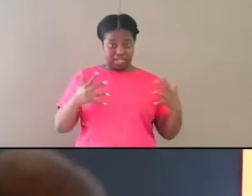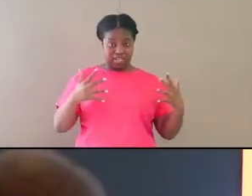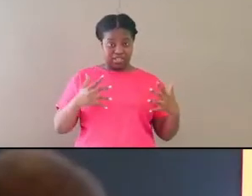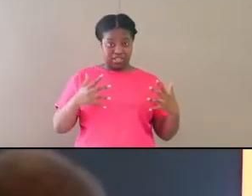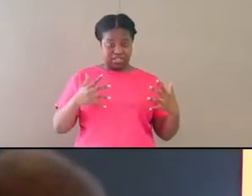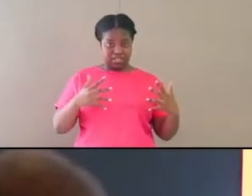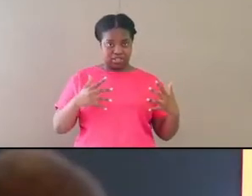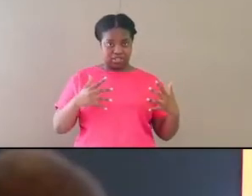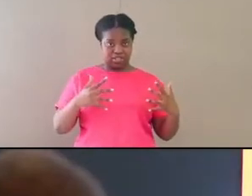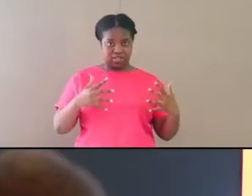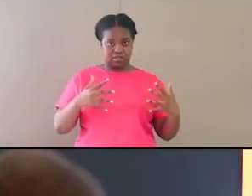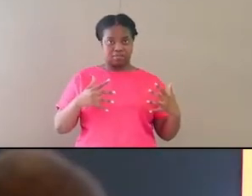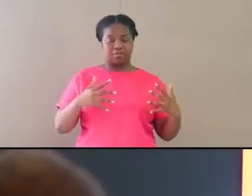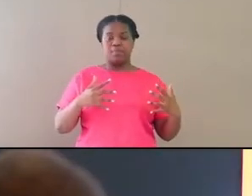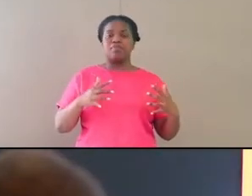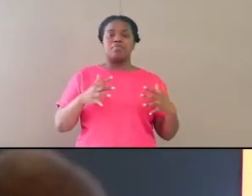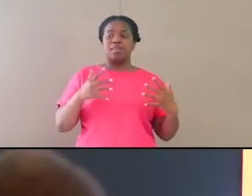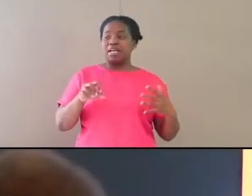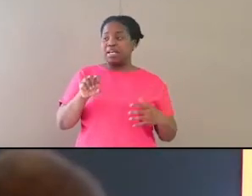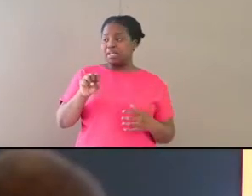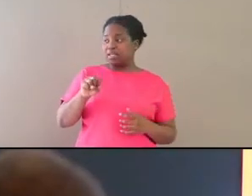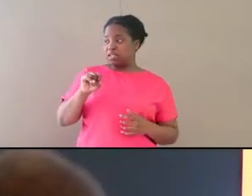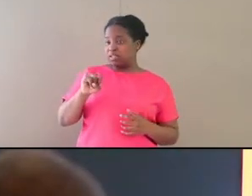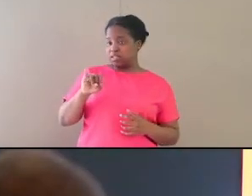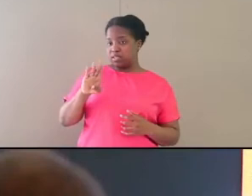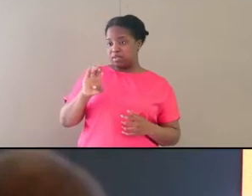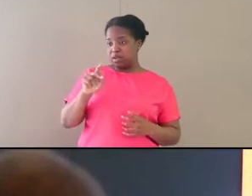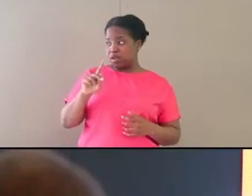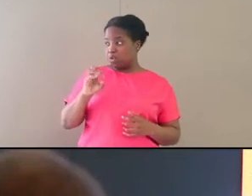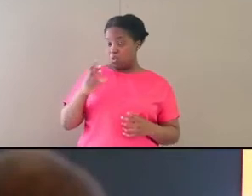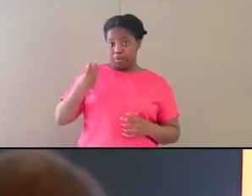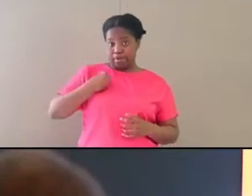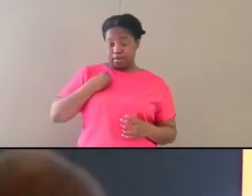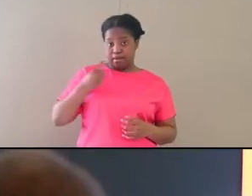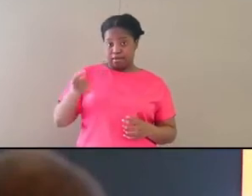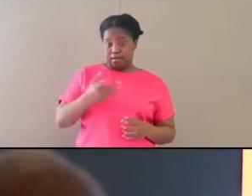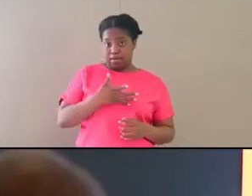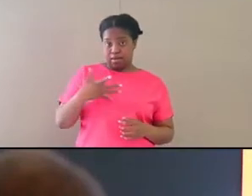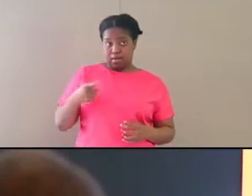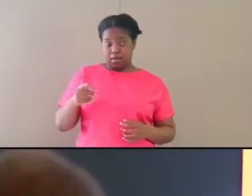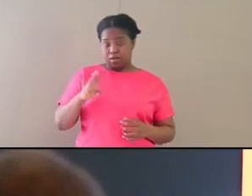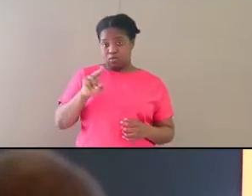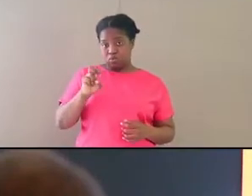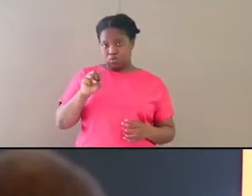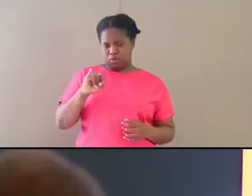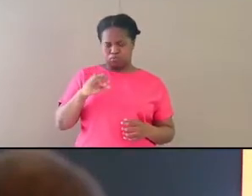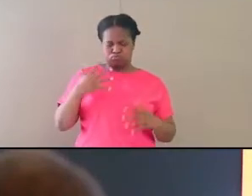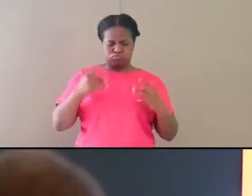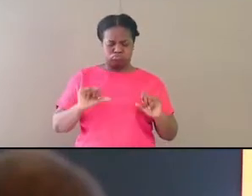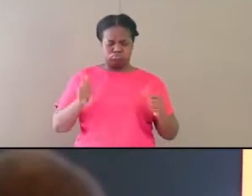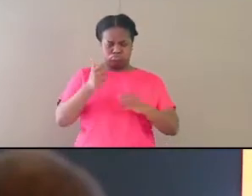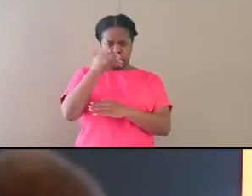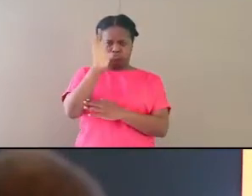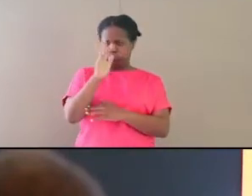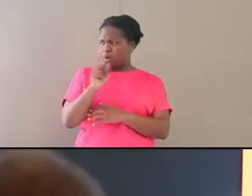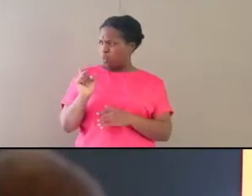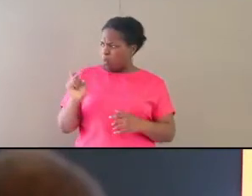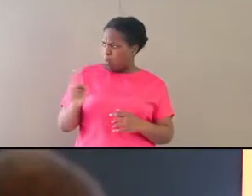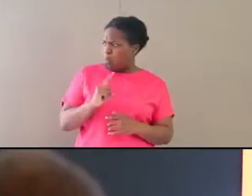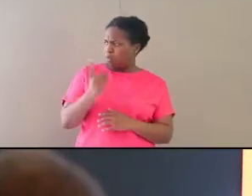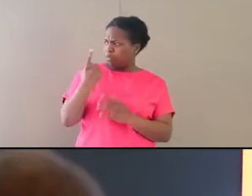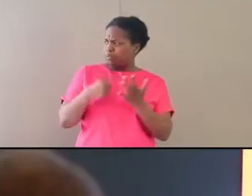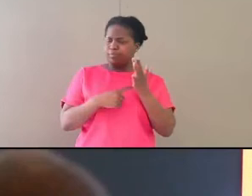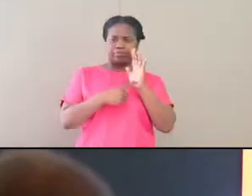start as Ms. Sivergo's brilliant presentation did, and Paula and Kath all showed,